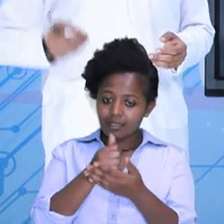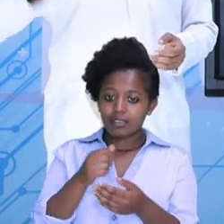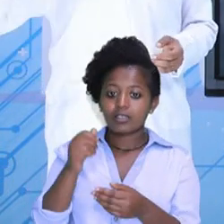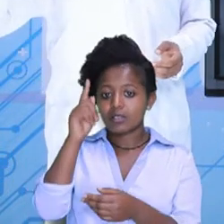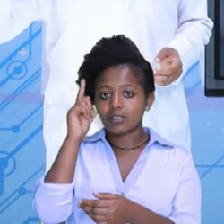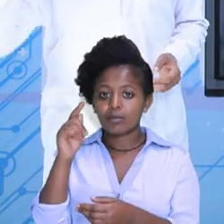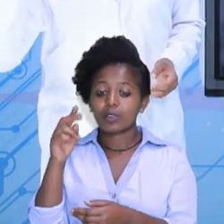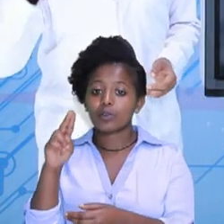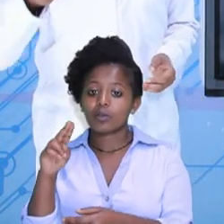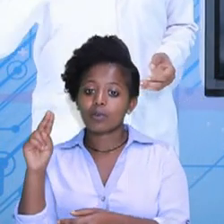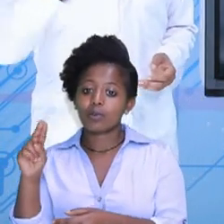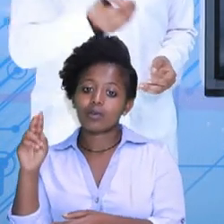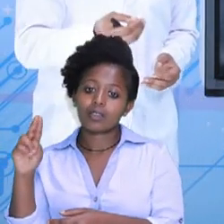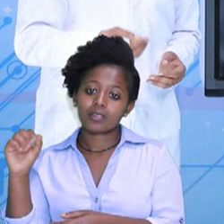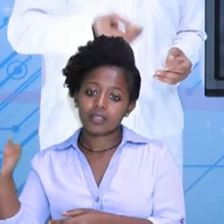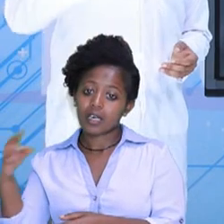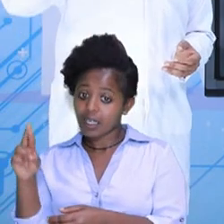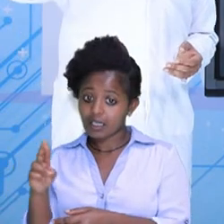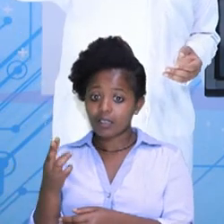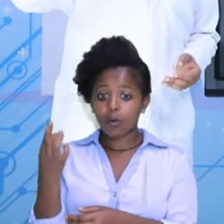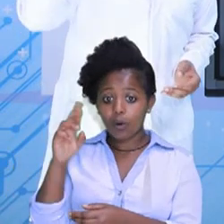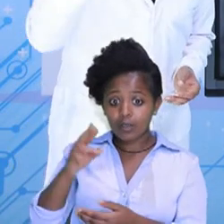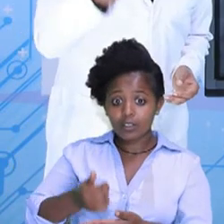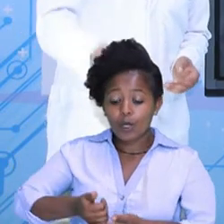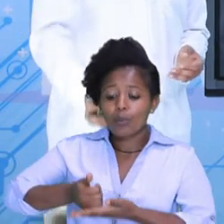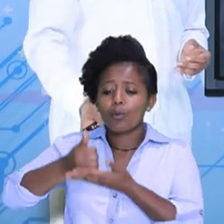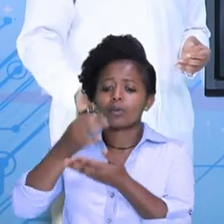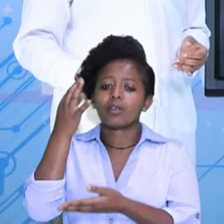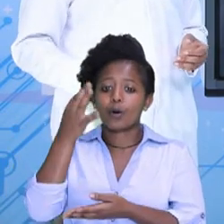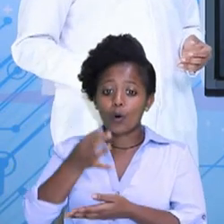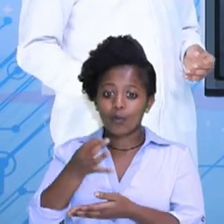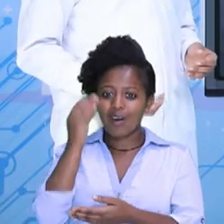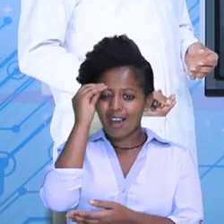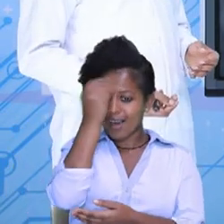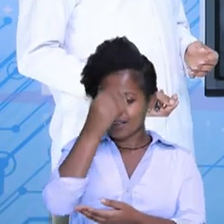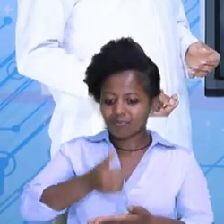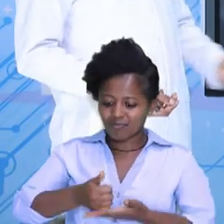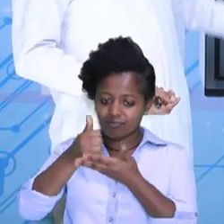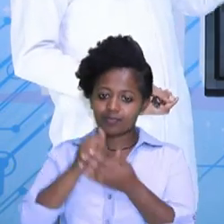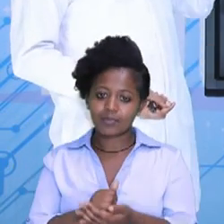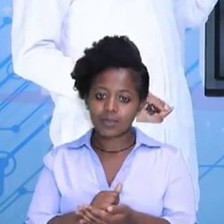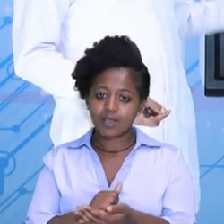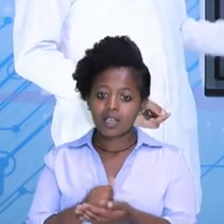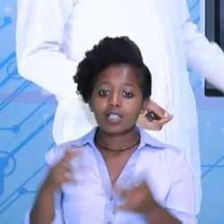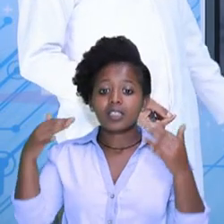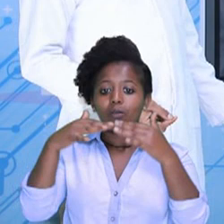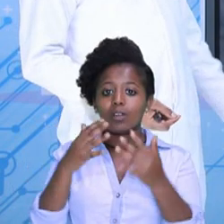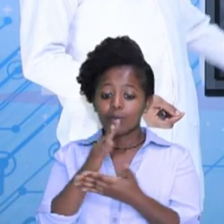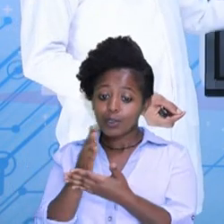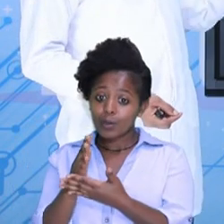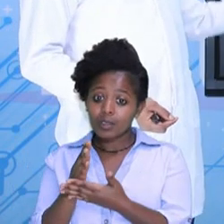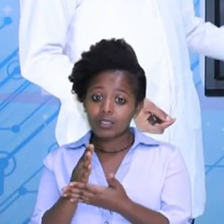side, USSR or Russia was the supporter of the Arab state. The war